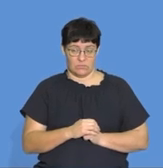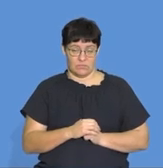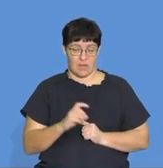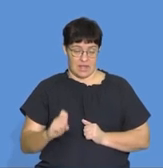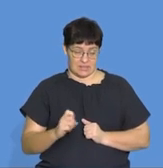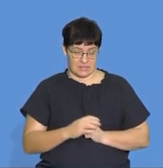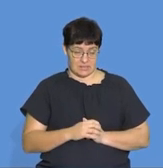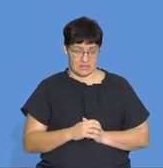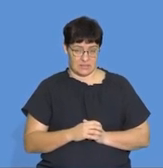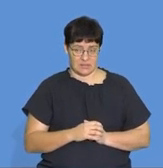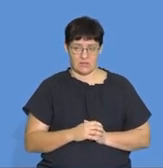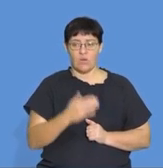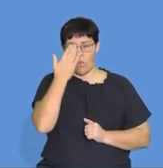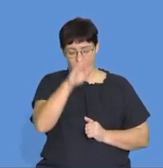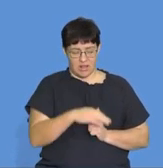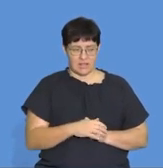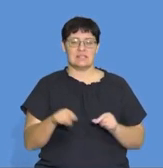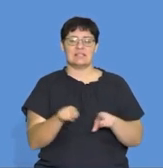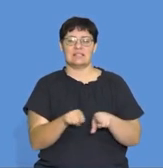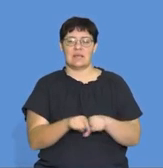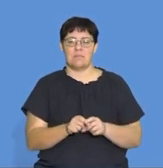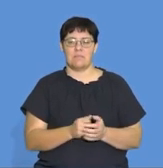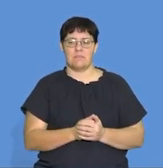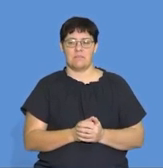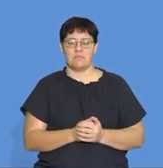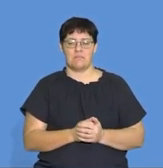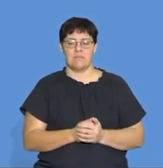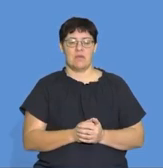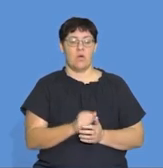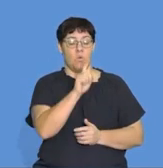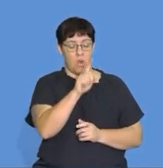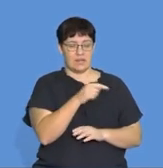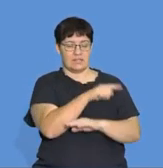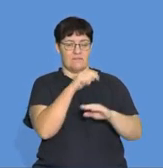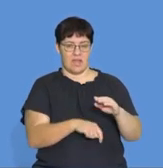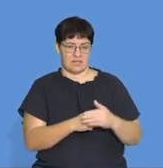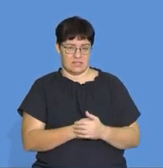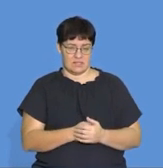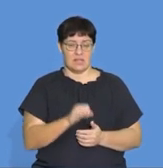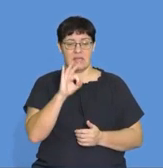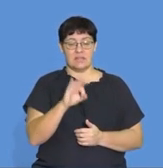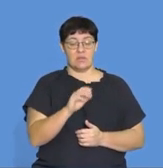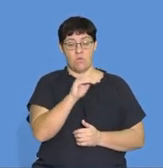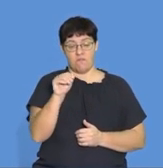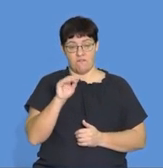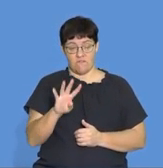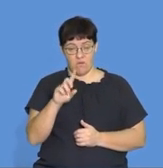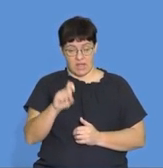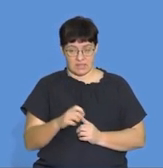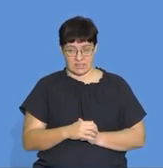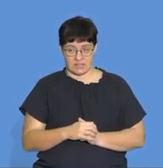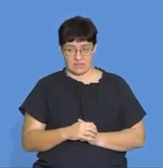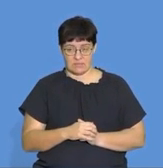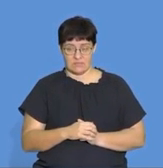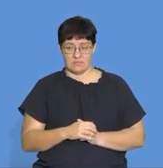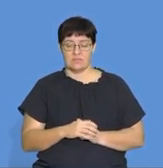4x. And then you know this is the same as 1 divided by 3 over 4x, which